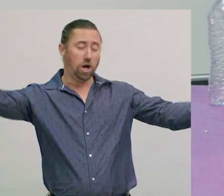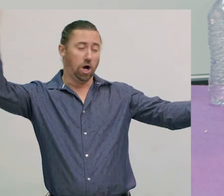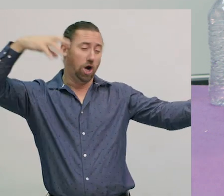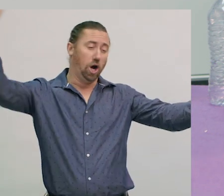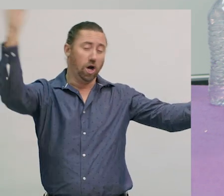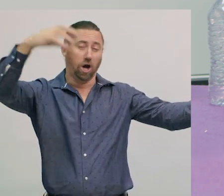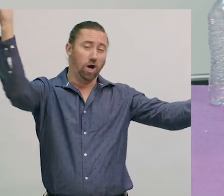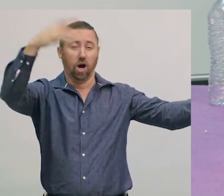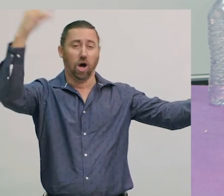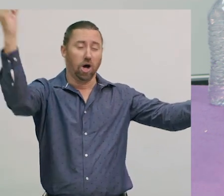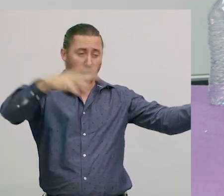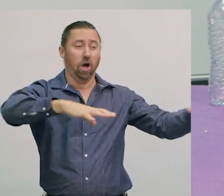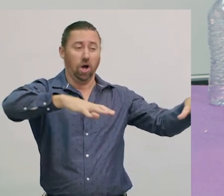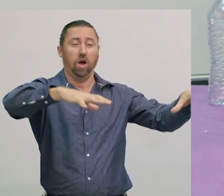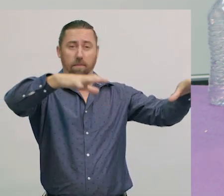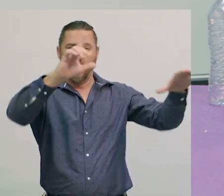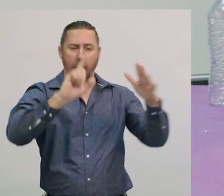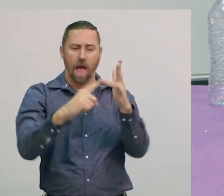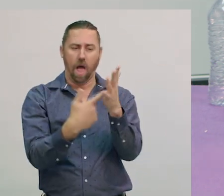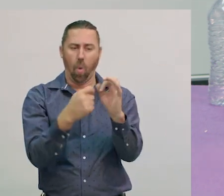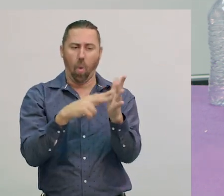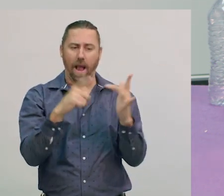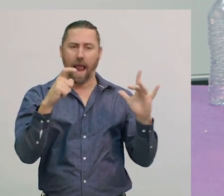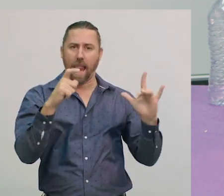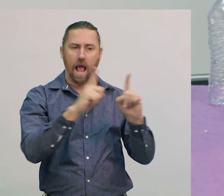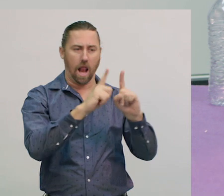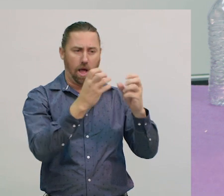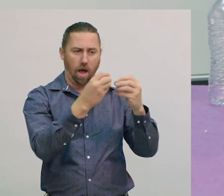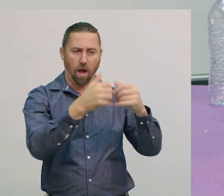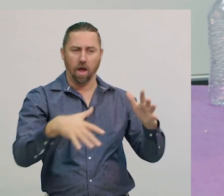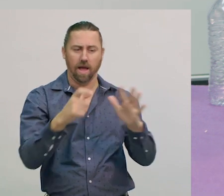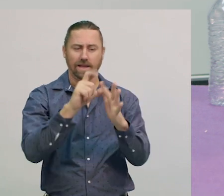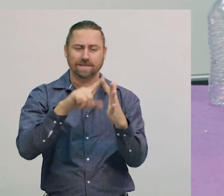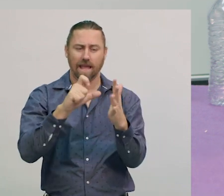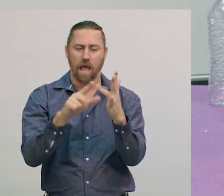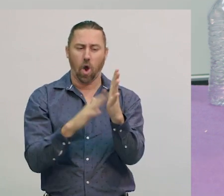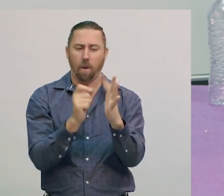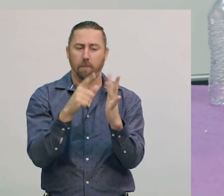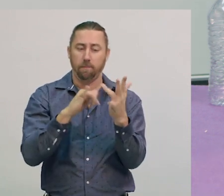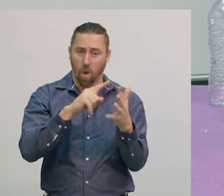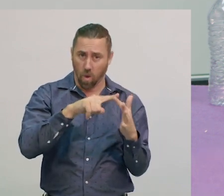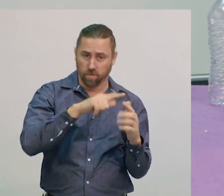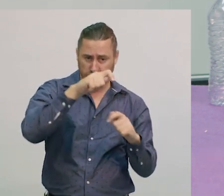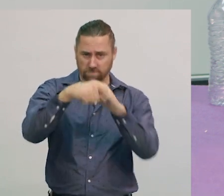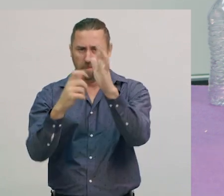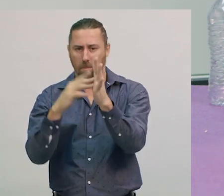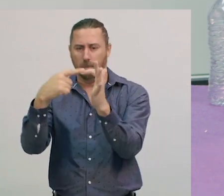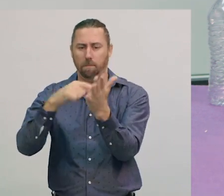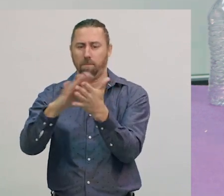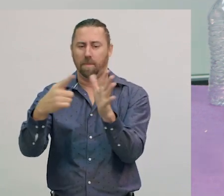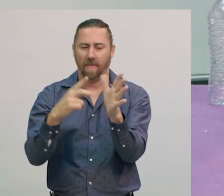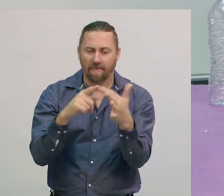organic matter in the landfill decomposes and produces carbon dioxide and methane